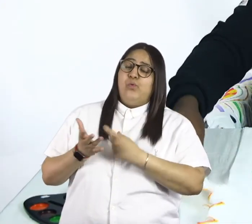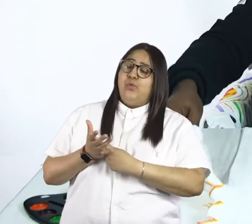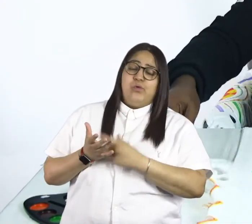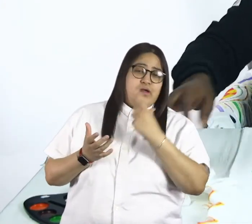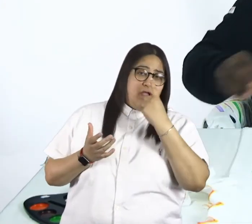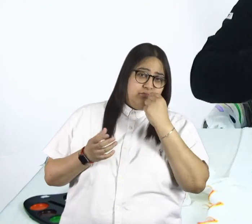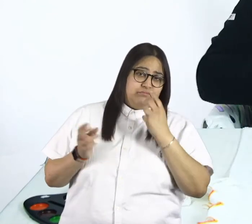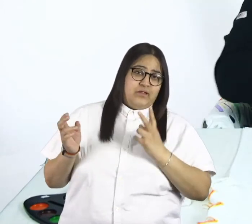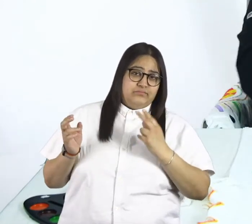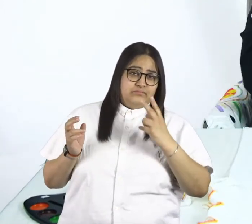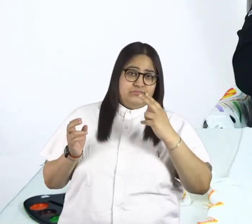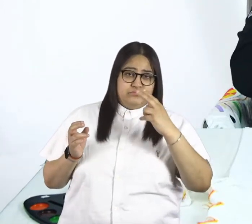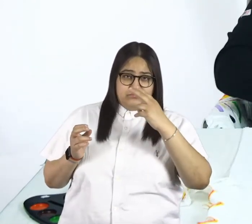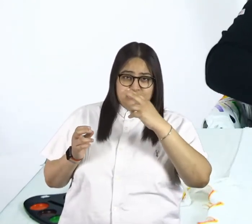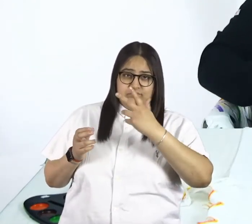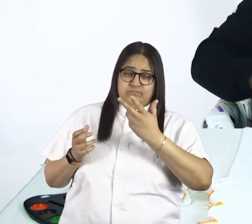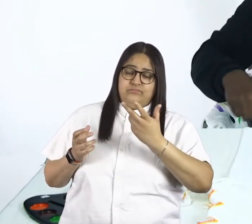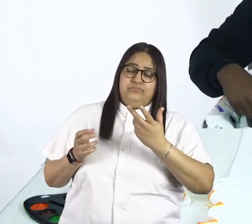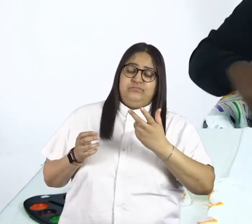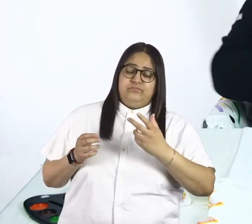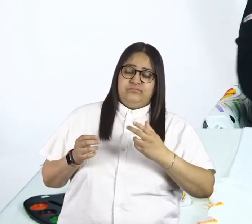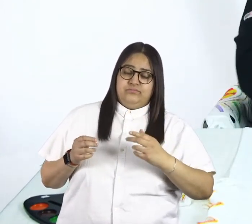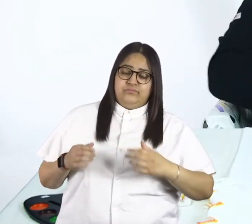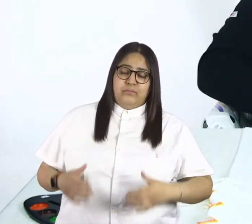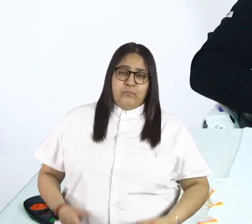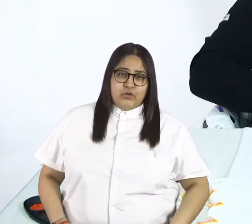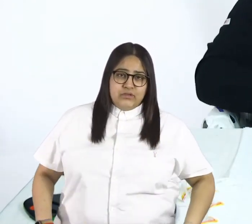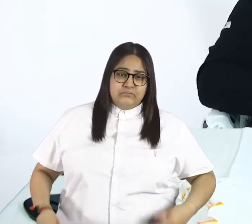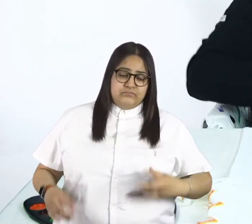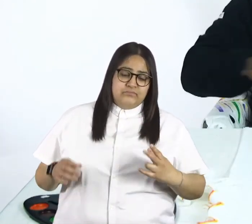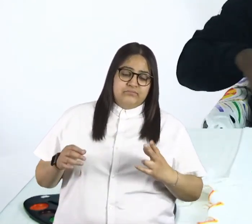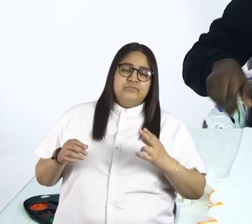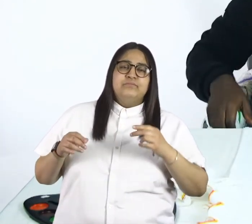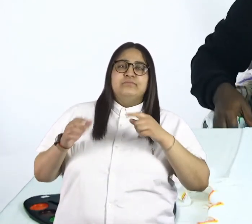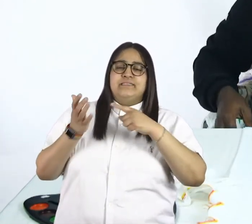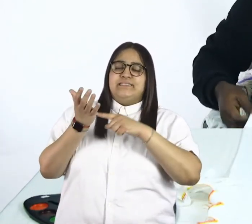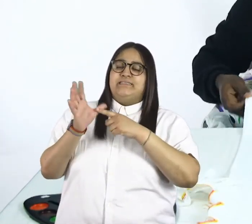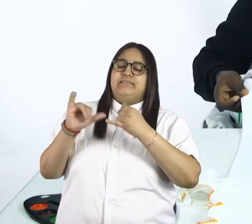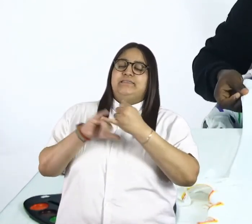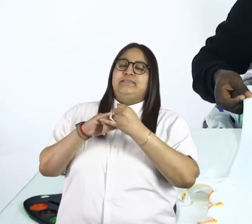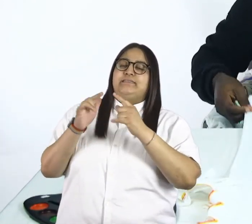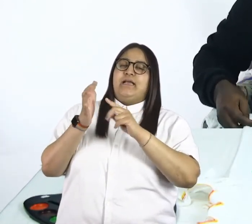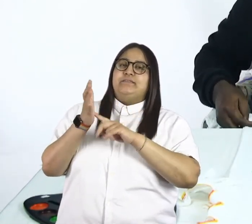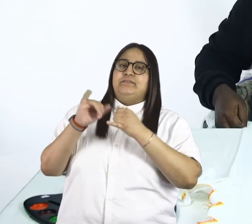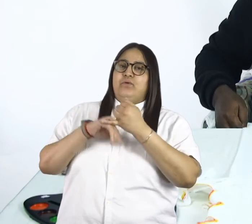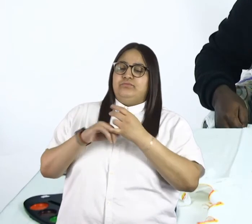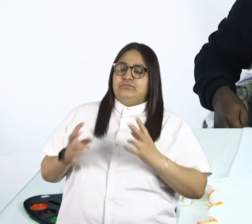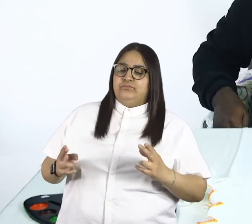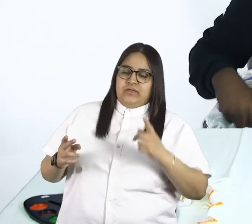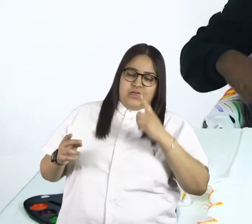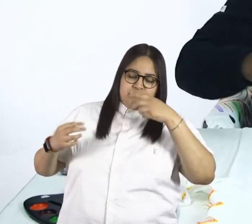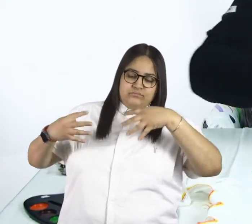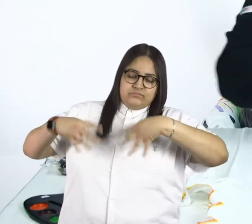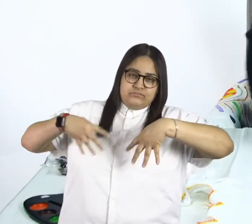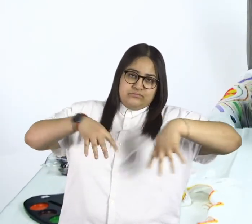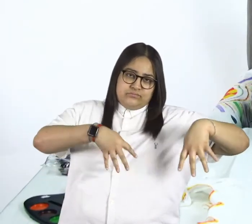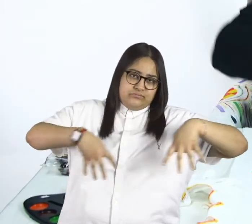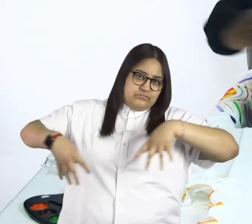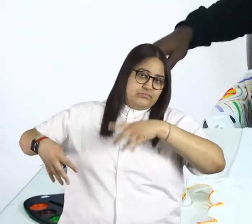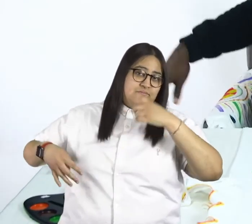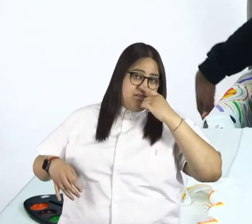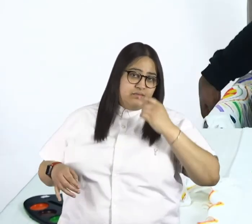on, you can cut some tassels down at the bottom and pull them just to give you some tassels at the bottom, or